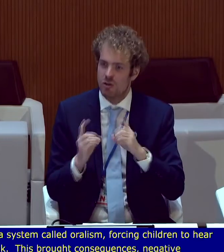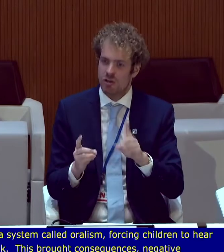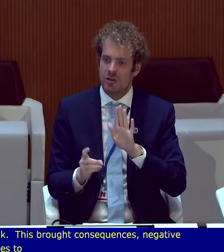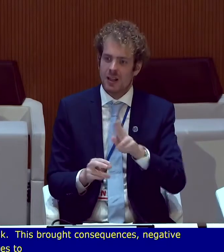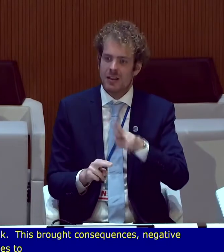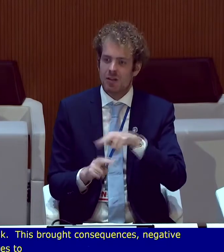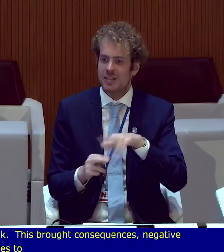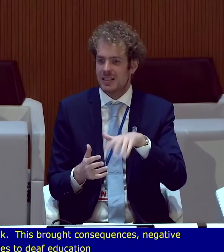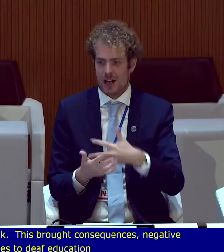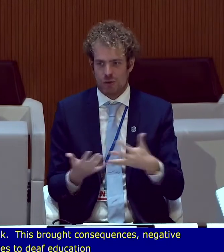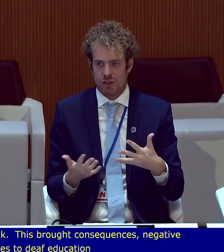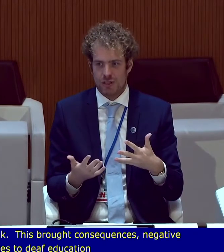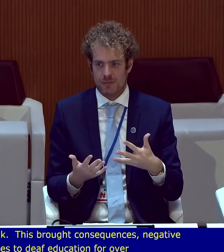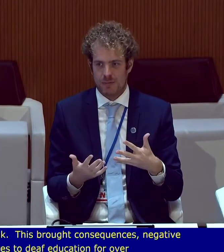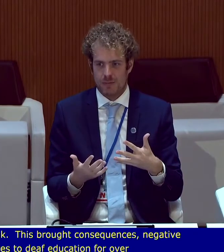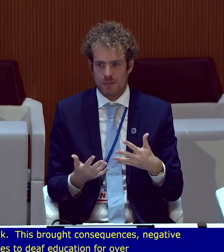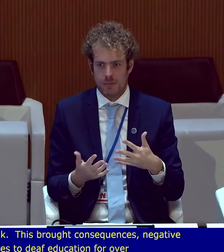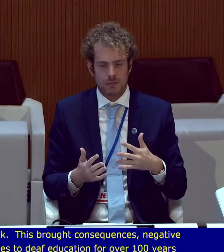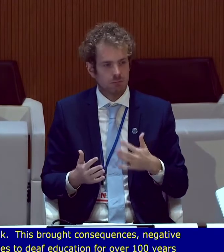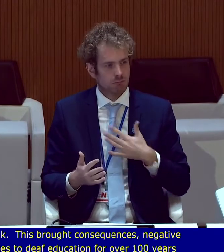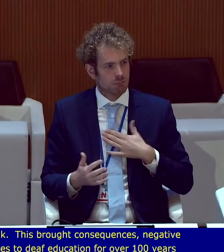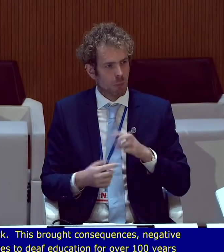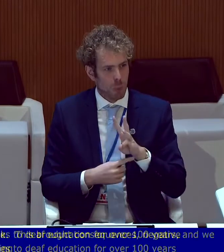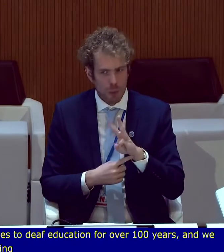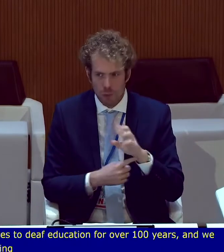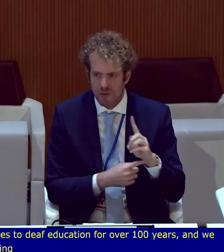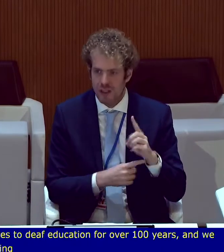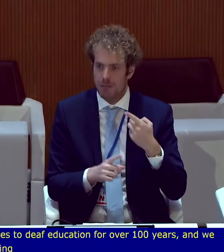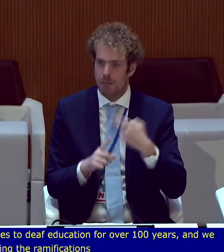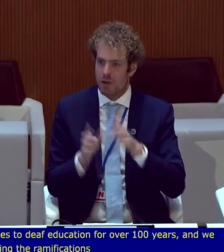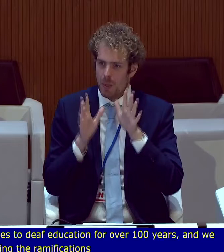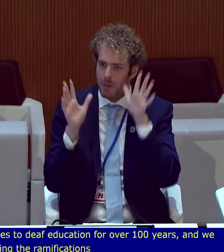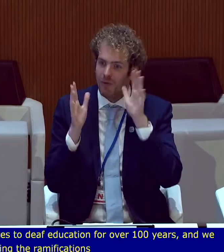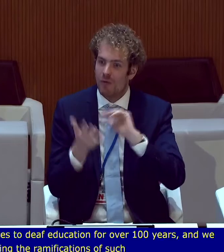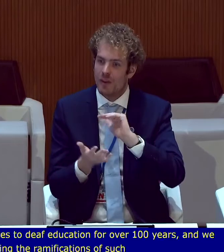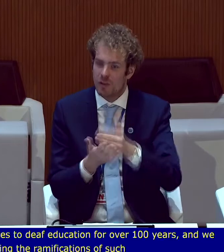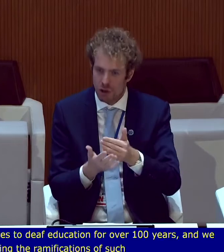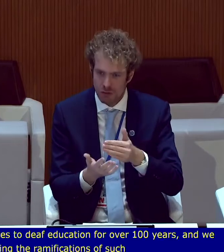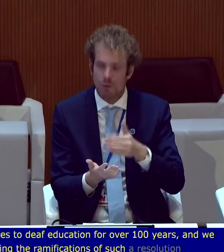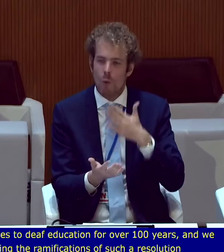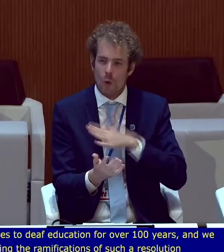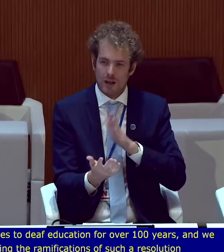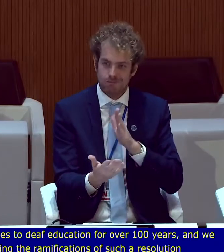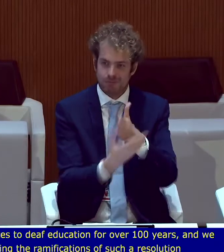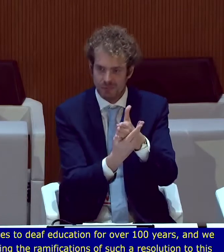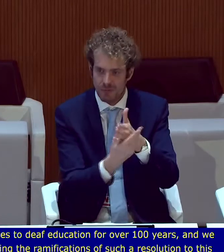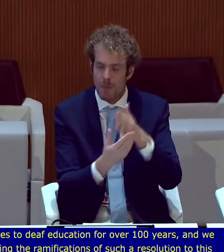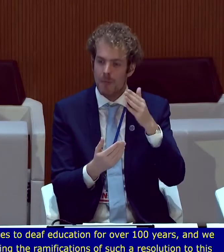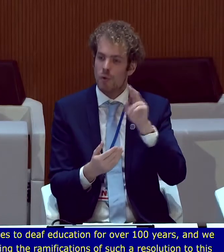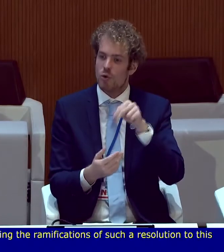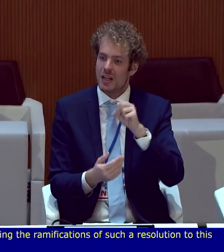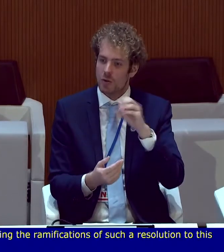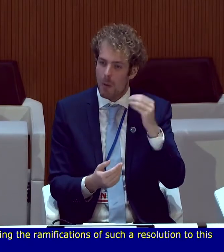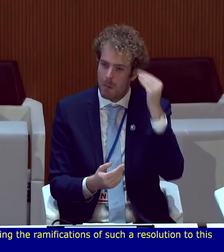we're still seeing the ramifications of such a resolution to this day, where children are not being taught in their national sign